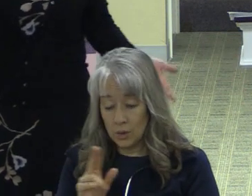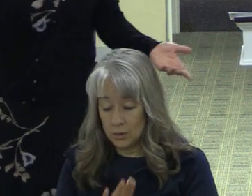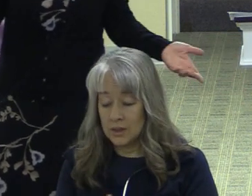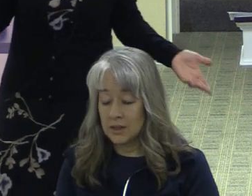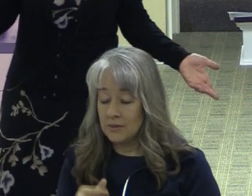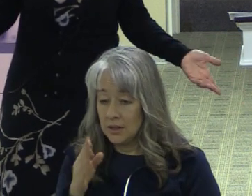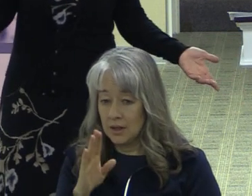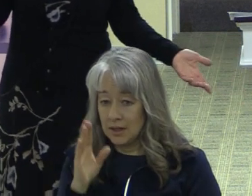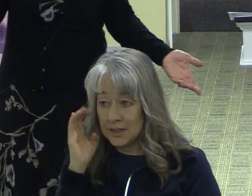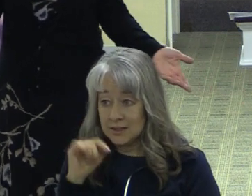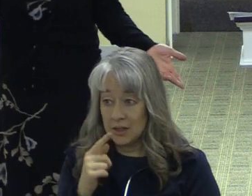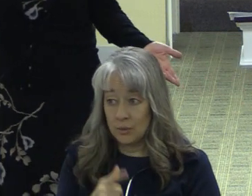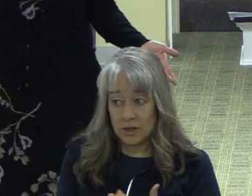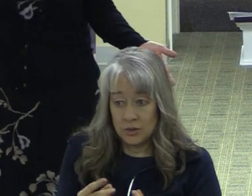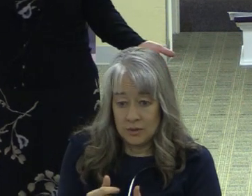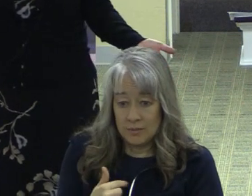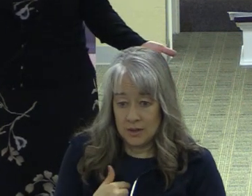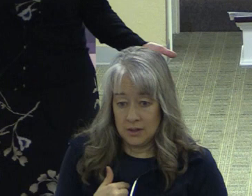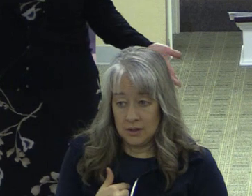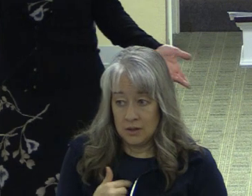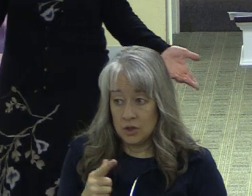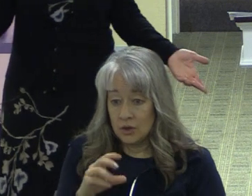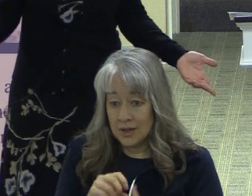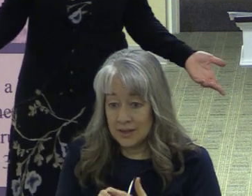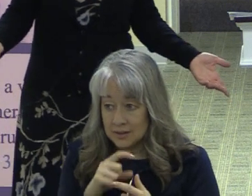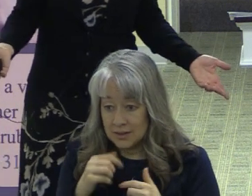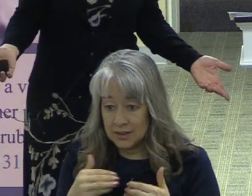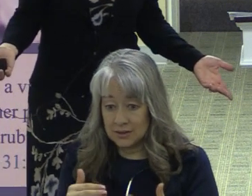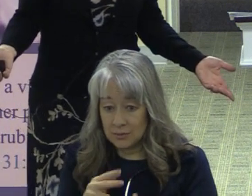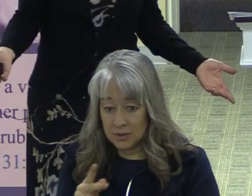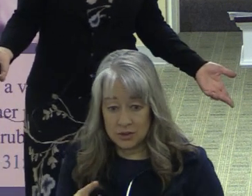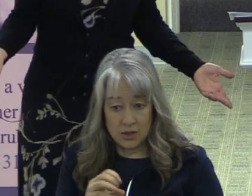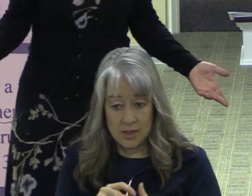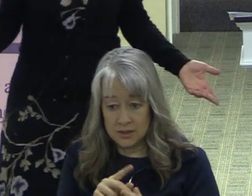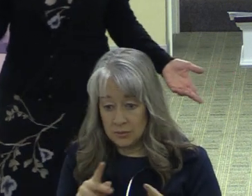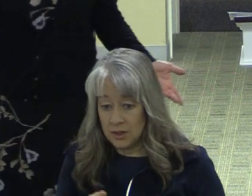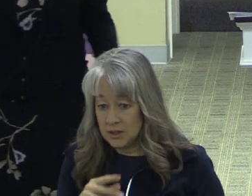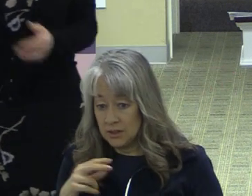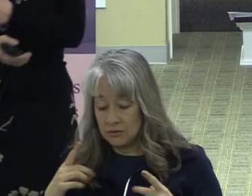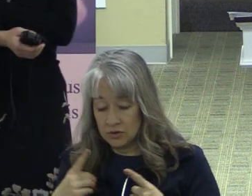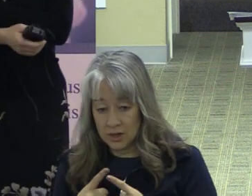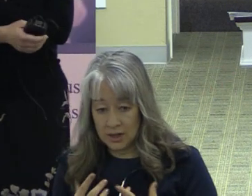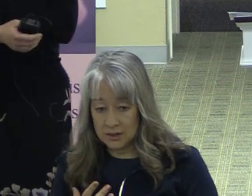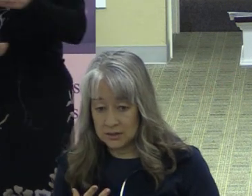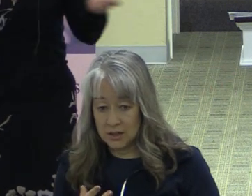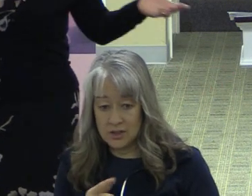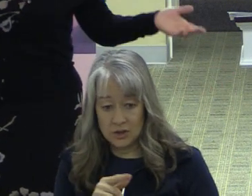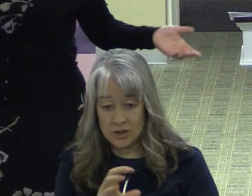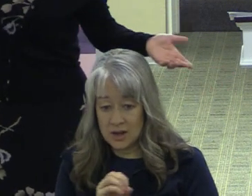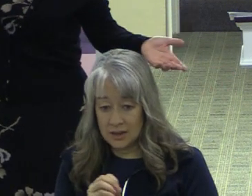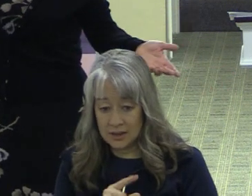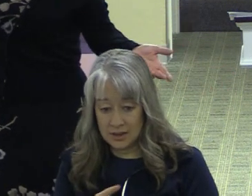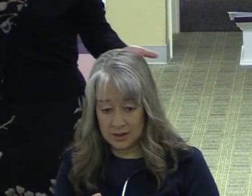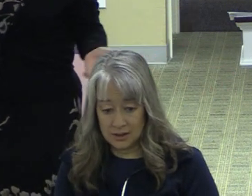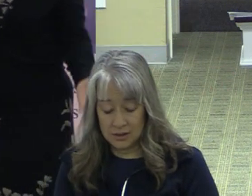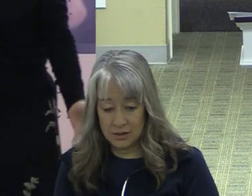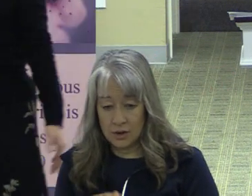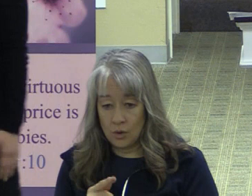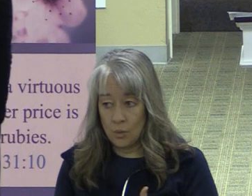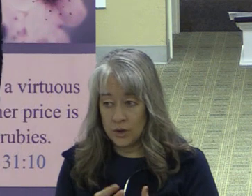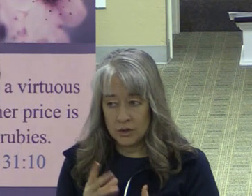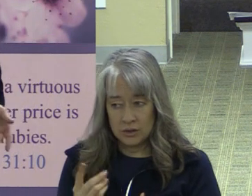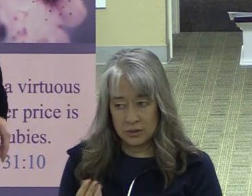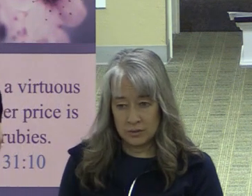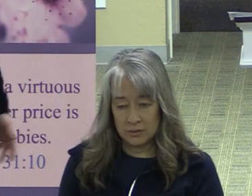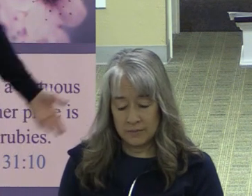said, what are you going to do with me? You're in this desolate place. You're in this place of dragons. There's nothing there. What are you